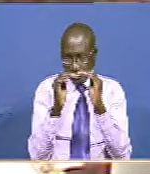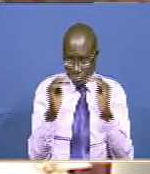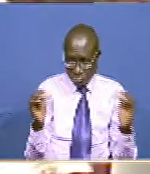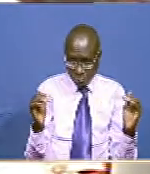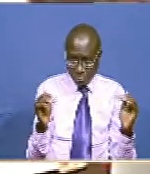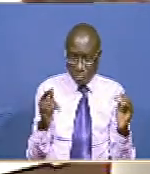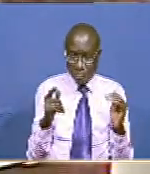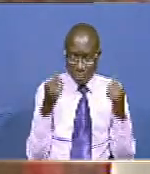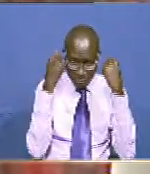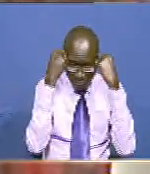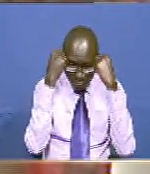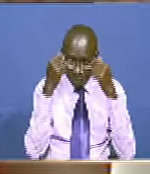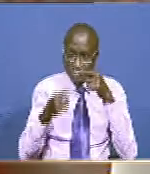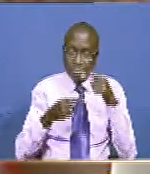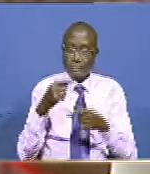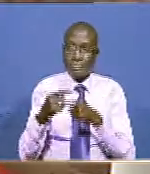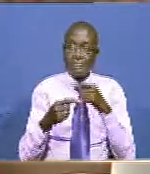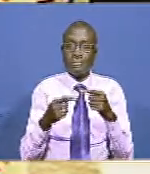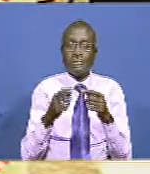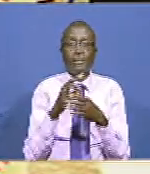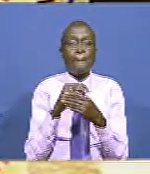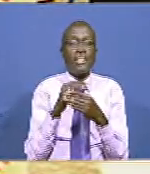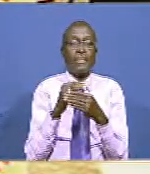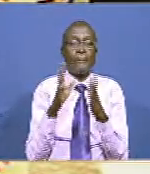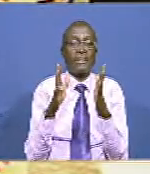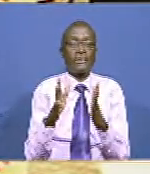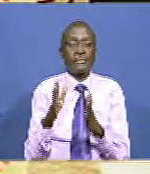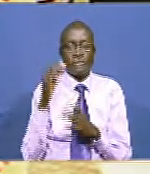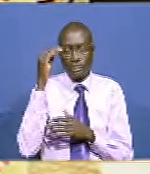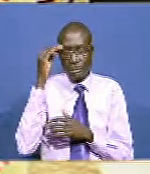right? I do mathematics. I'm a mathematics student. Oh no.